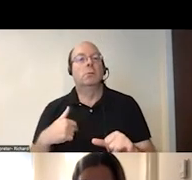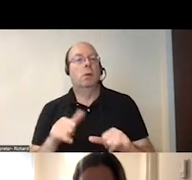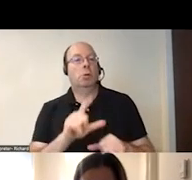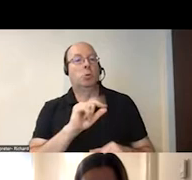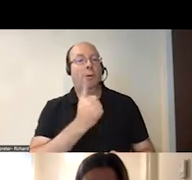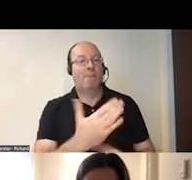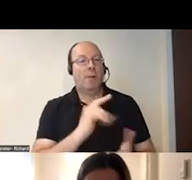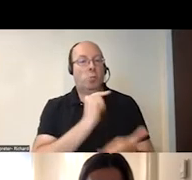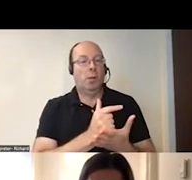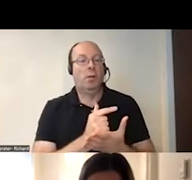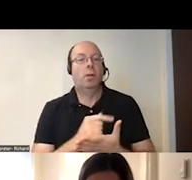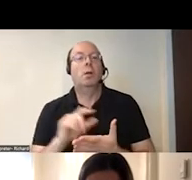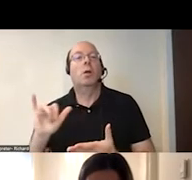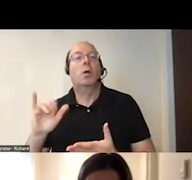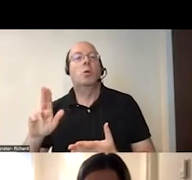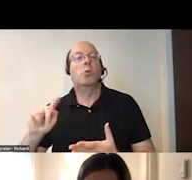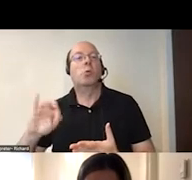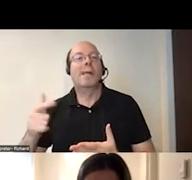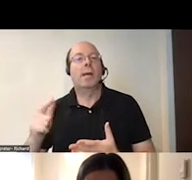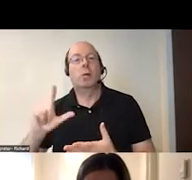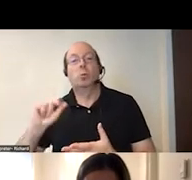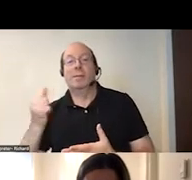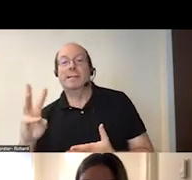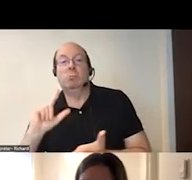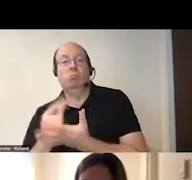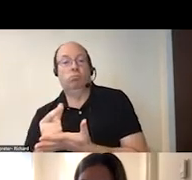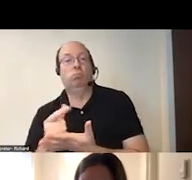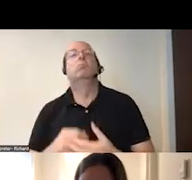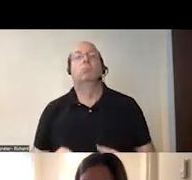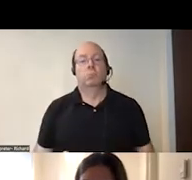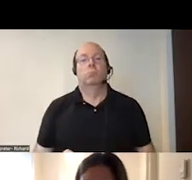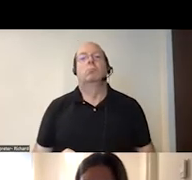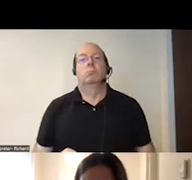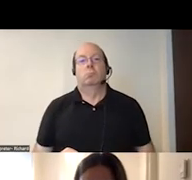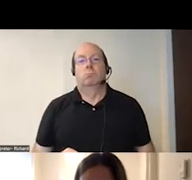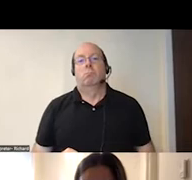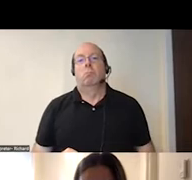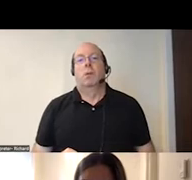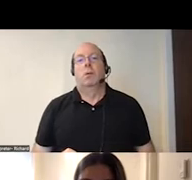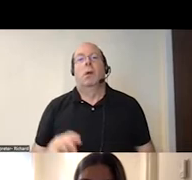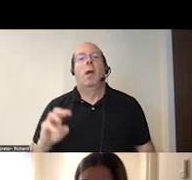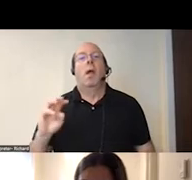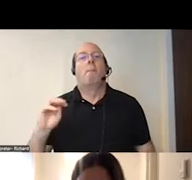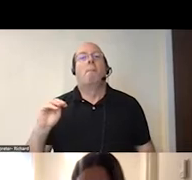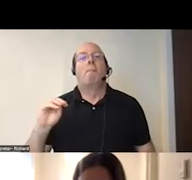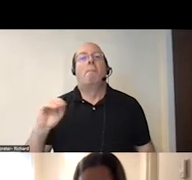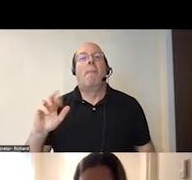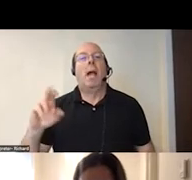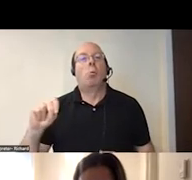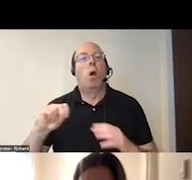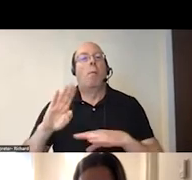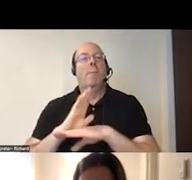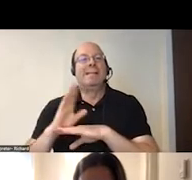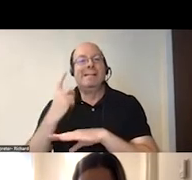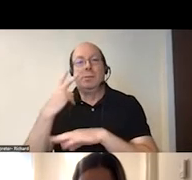2015 and you team 2016. And we started our macaron business about 2 years ago.